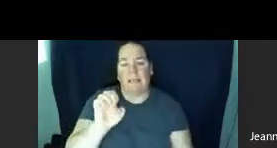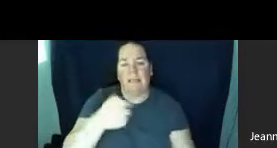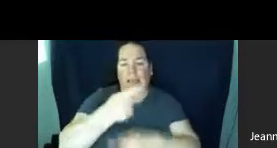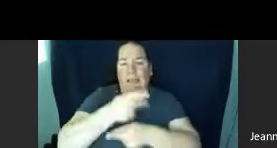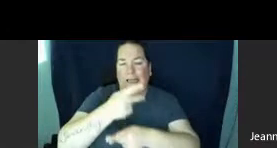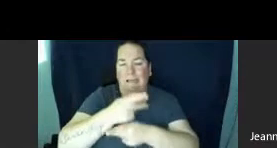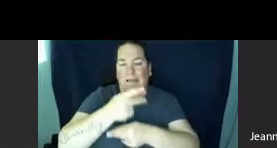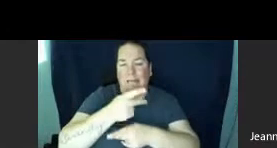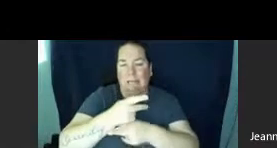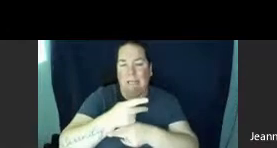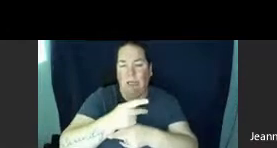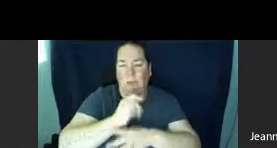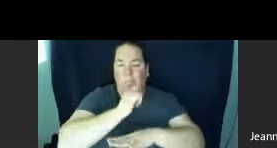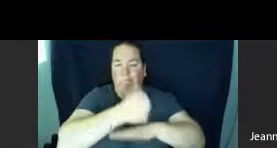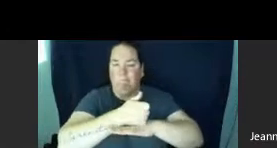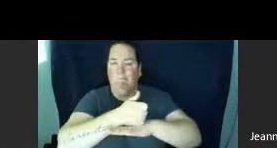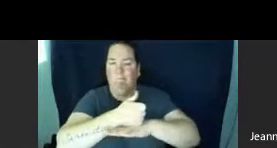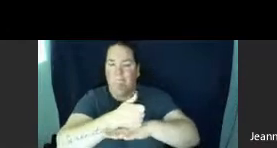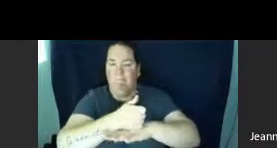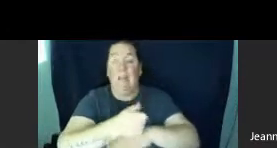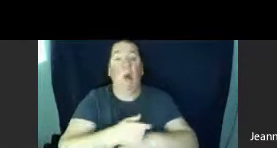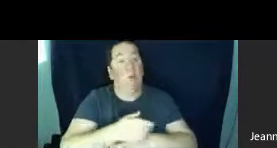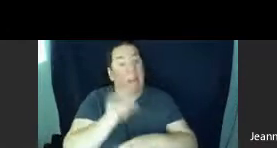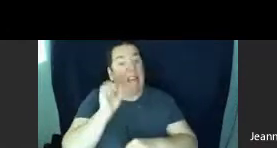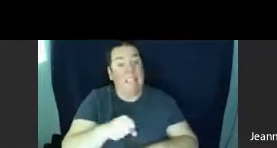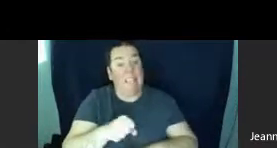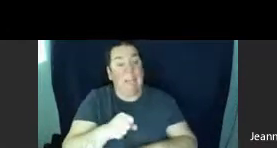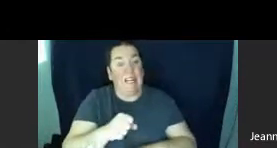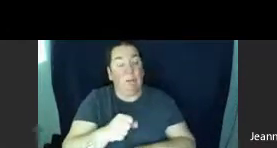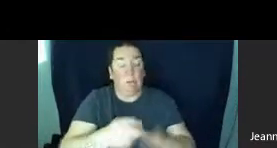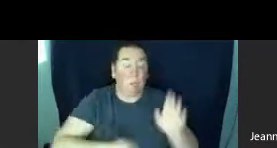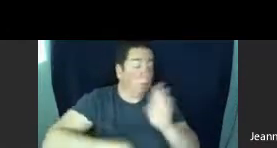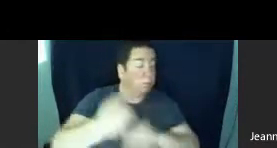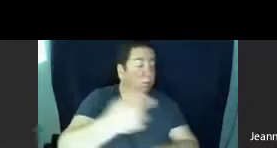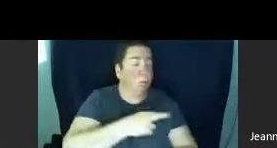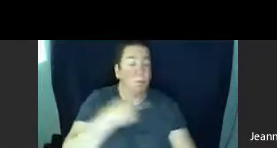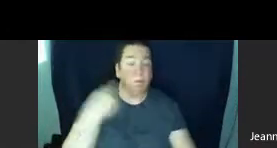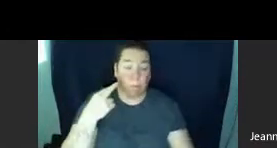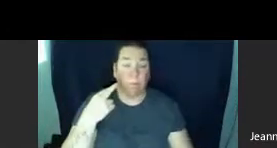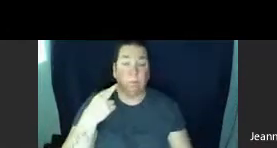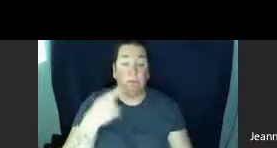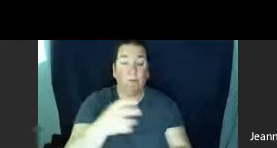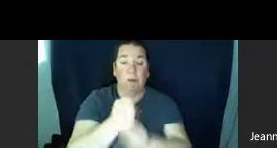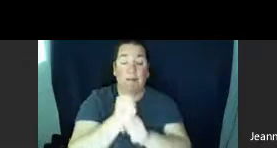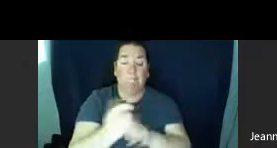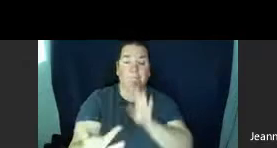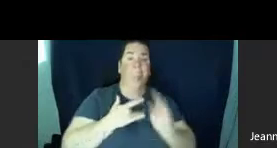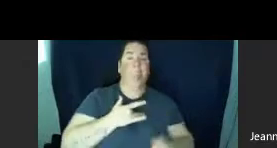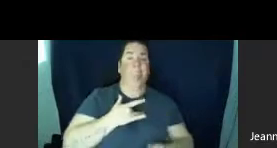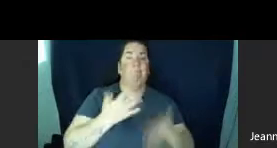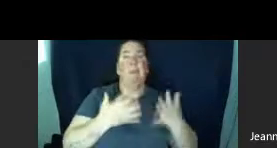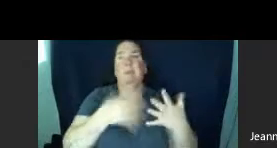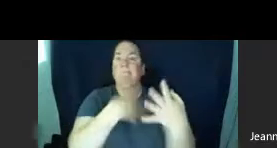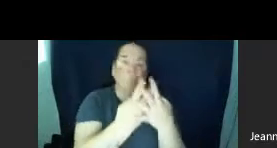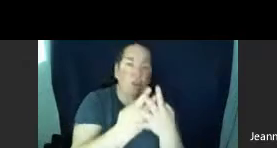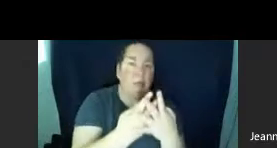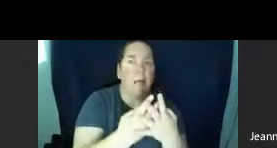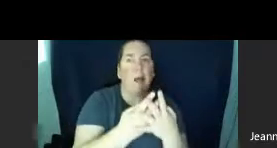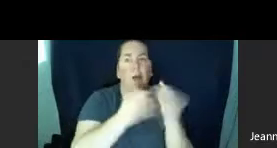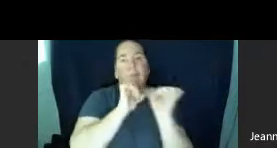higher risk for developing severe COVID-19. So if someone is in a correctional facility or a long-term